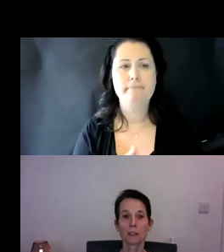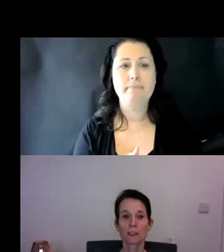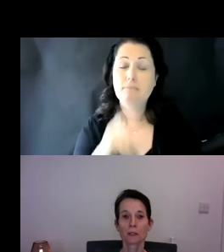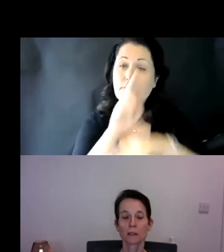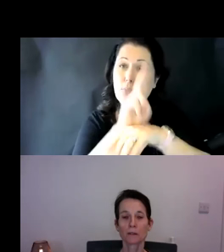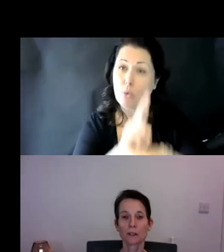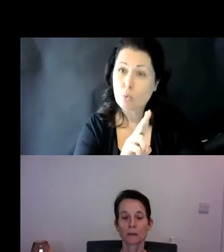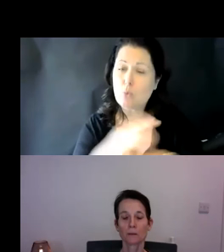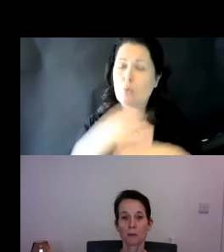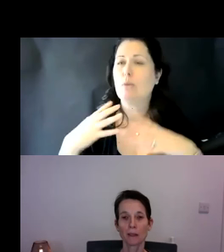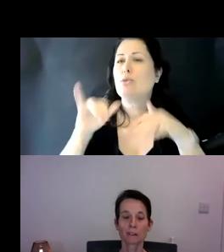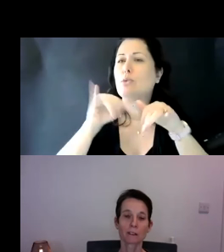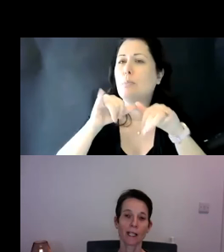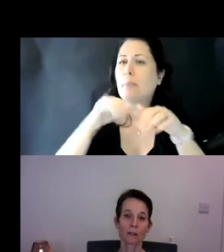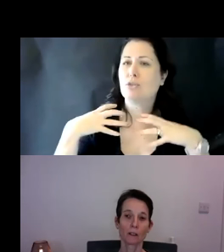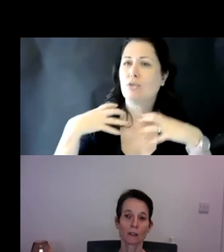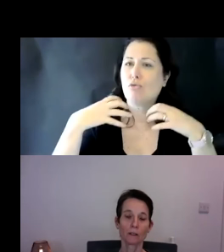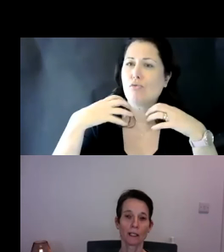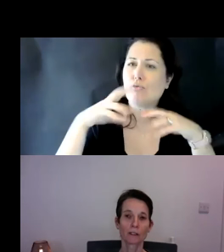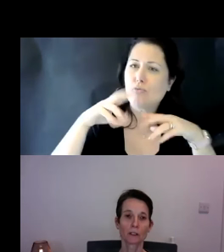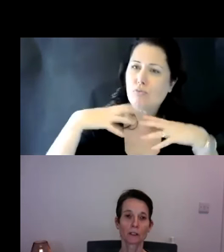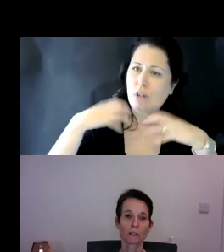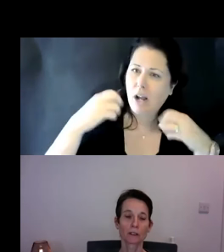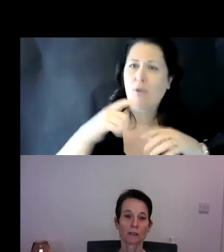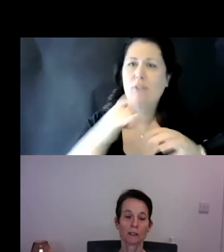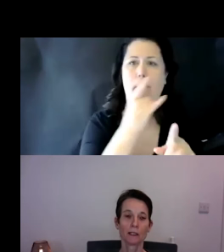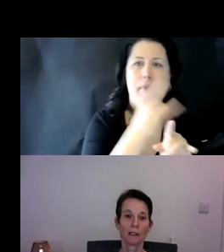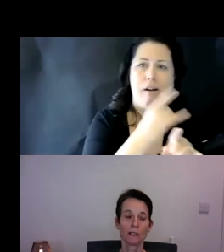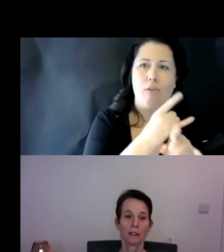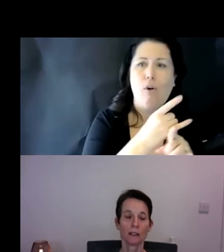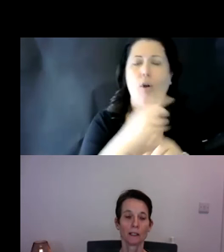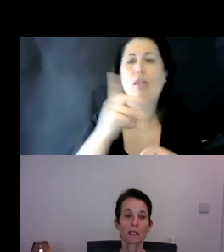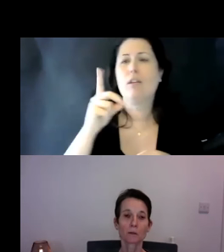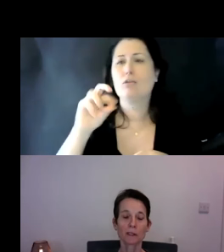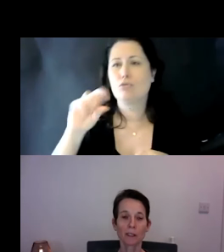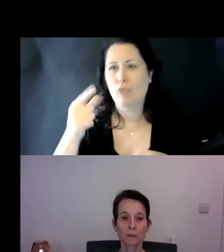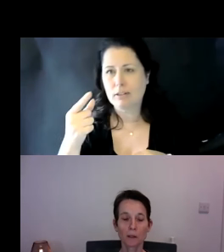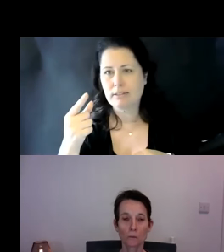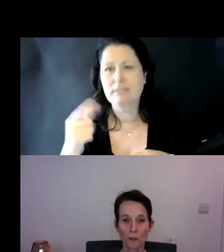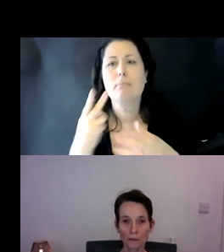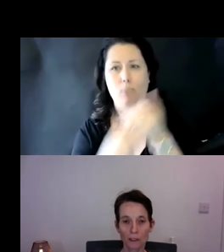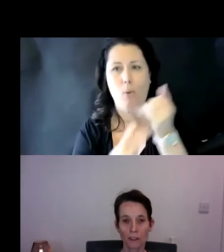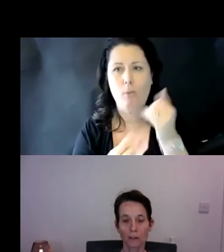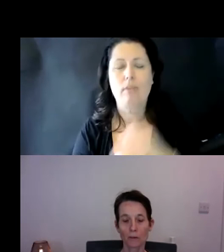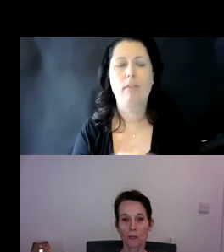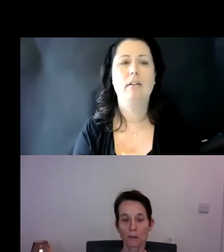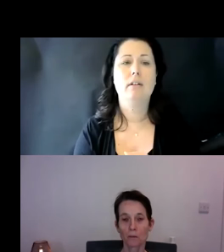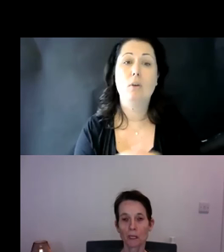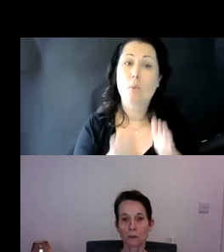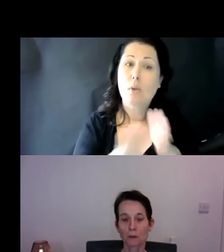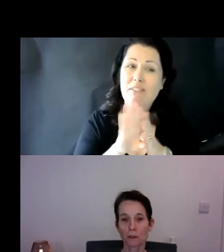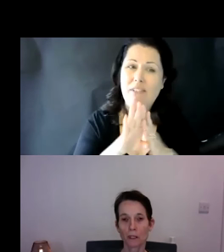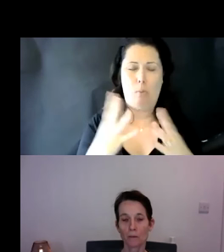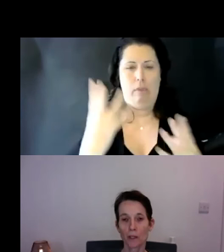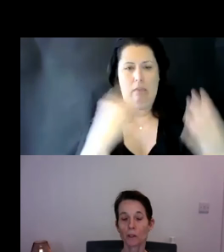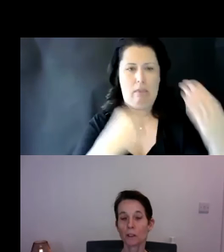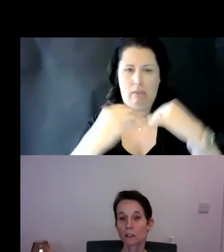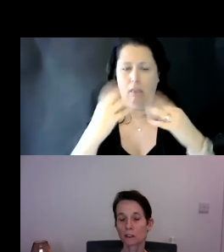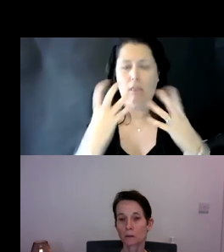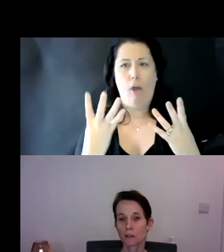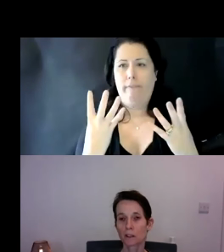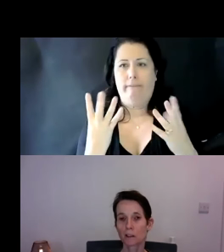people measure recovery from dependence on alcohol and other drugs. Because we developed it with a lot of input from people